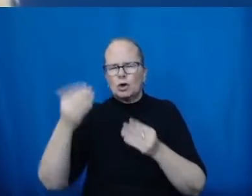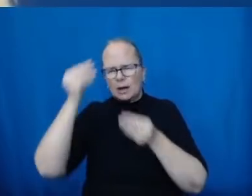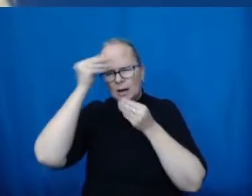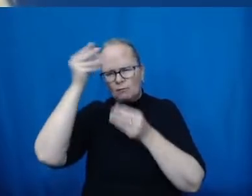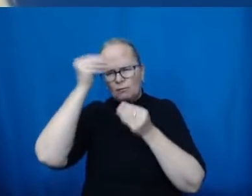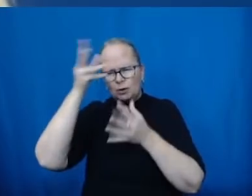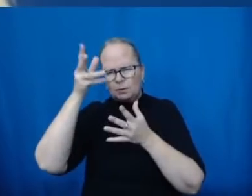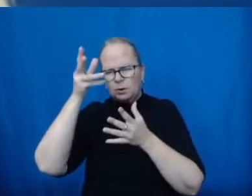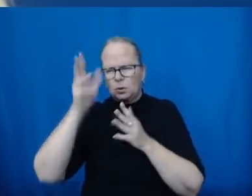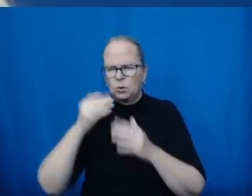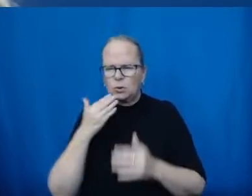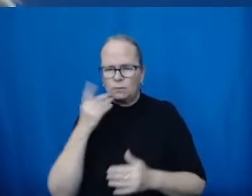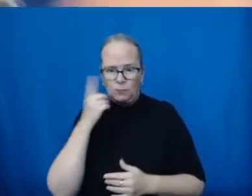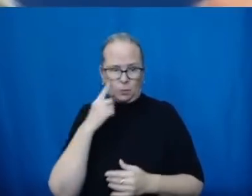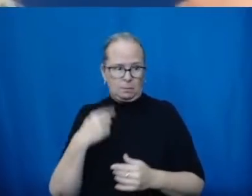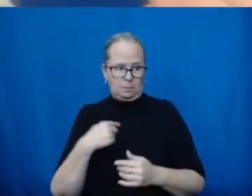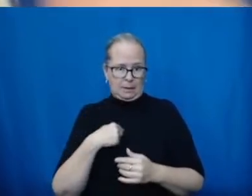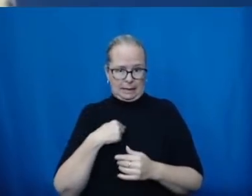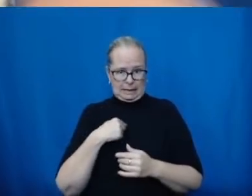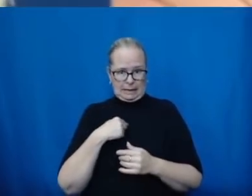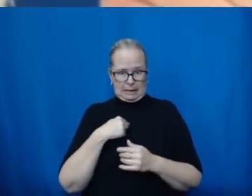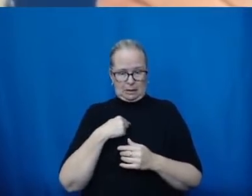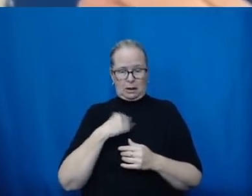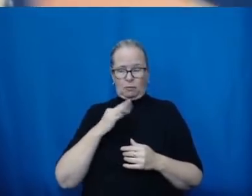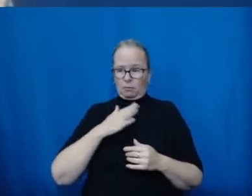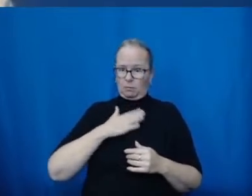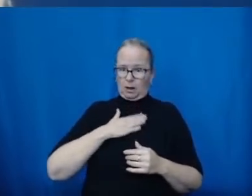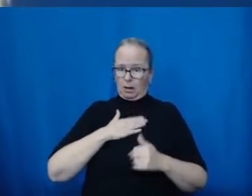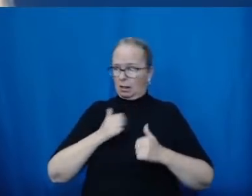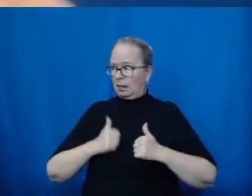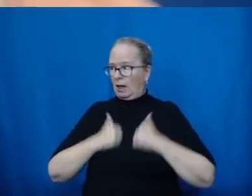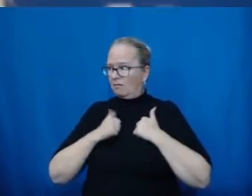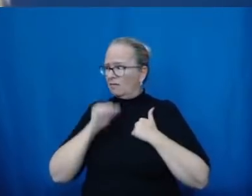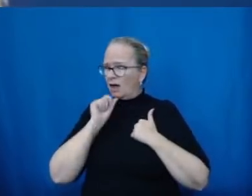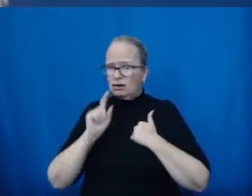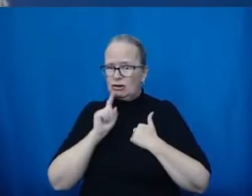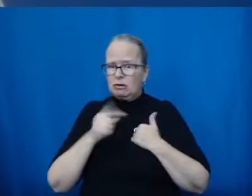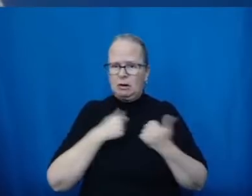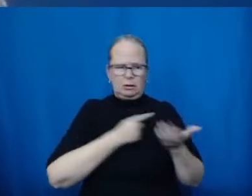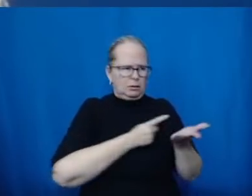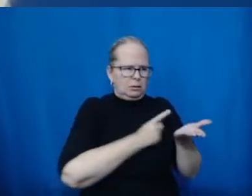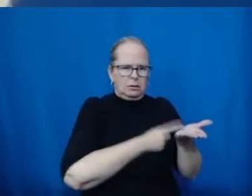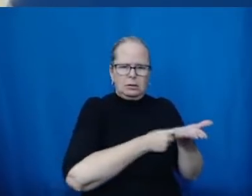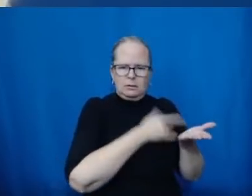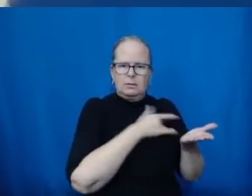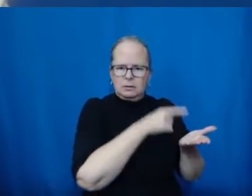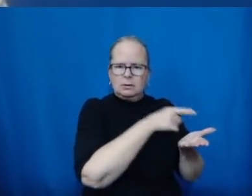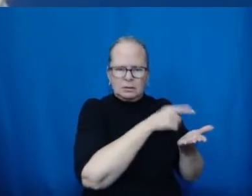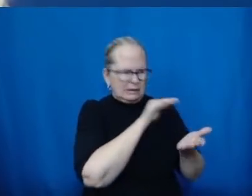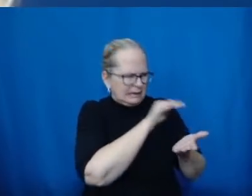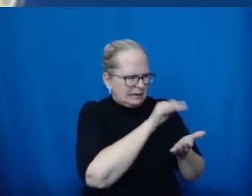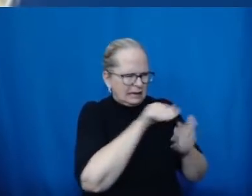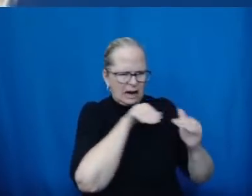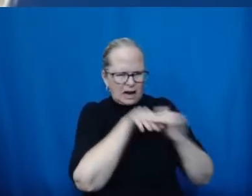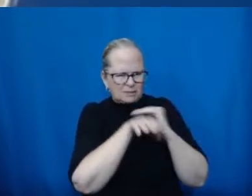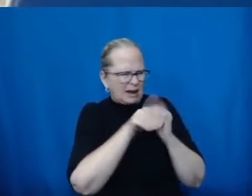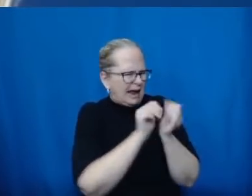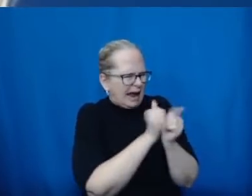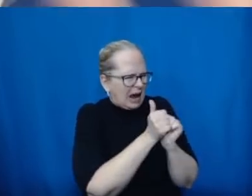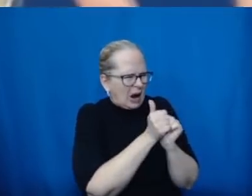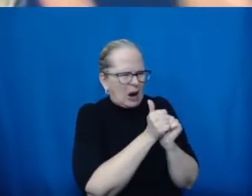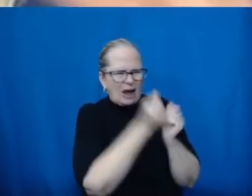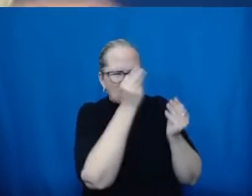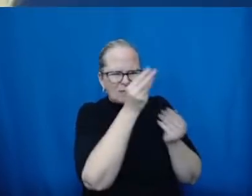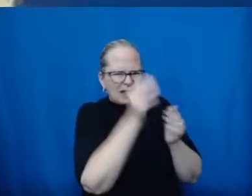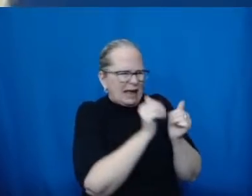my life about how they could access vaccination, about resources that I could point them into. So